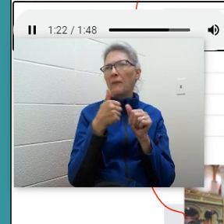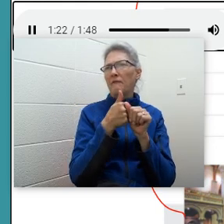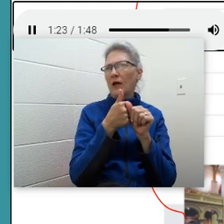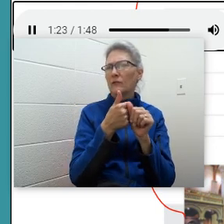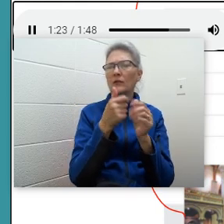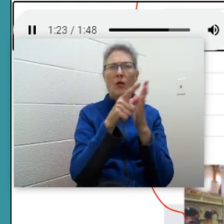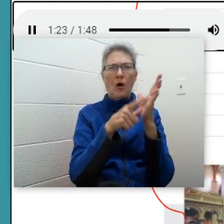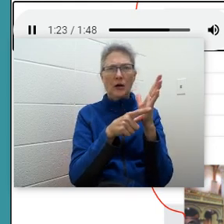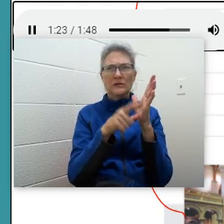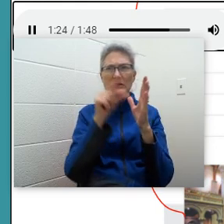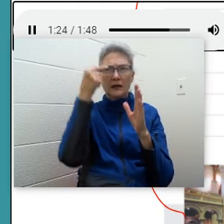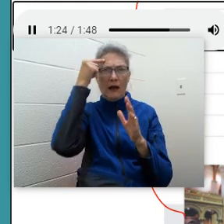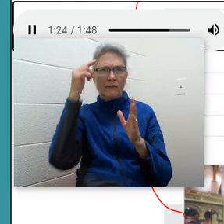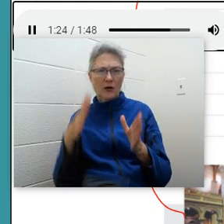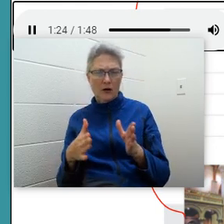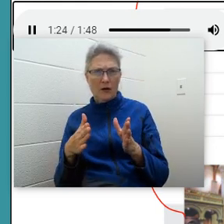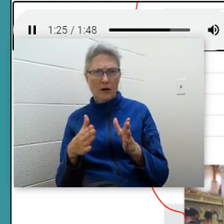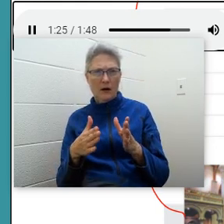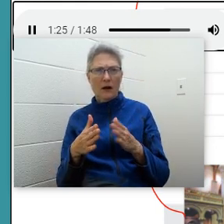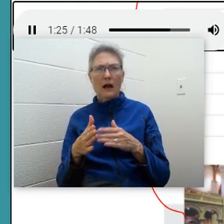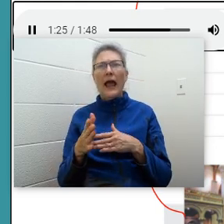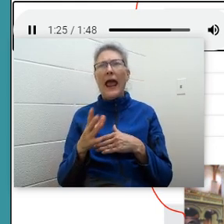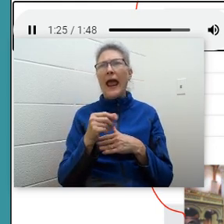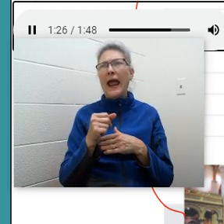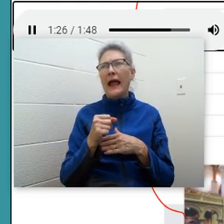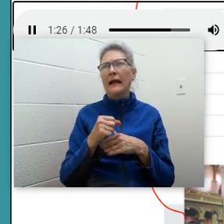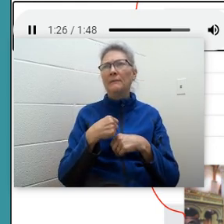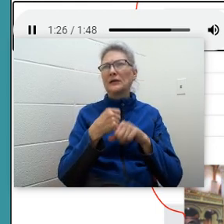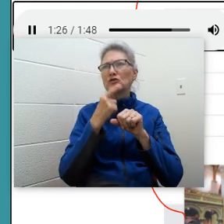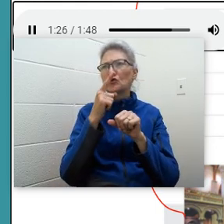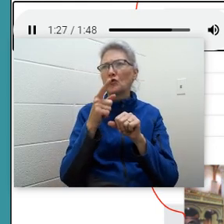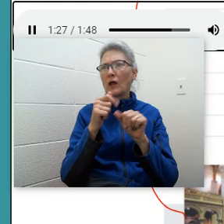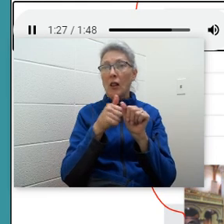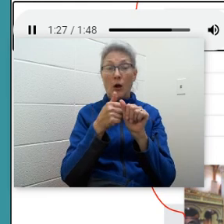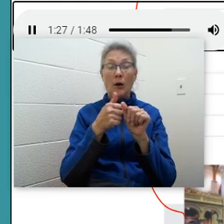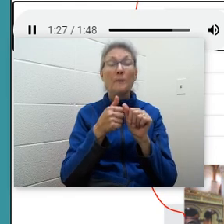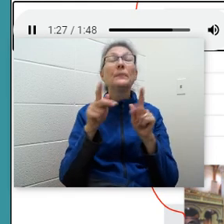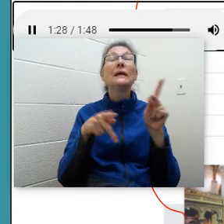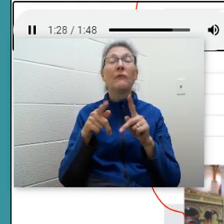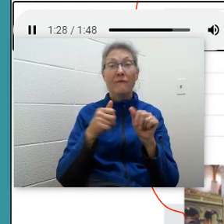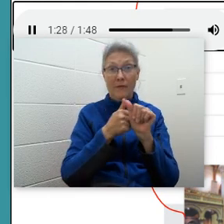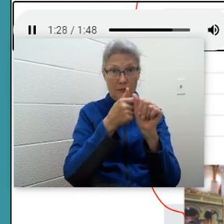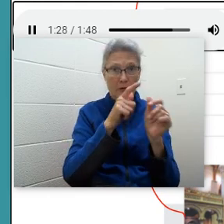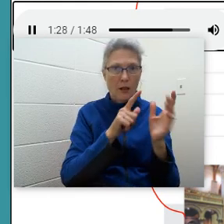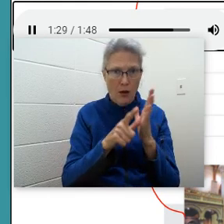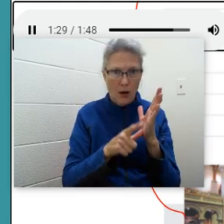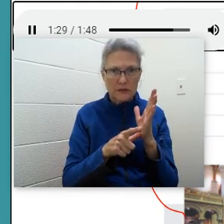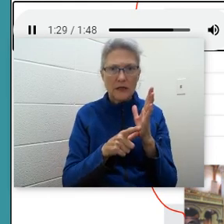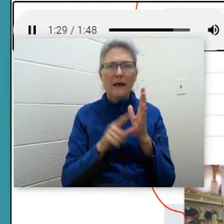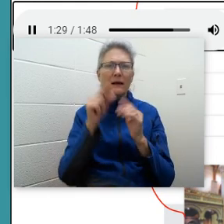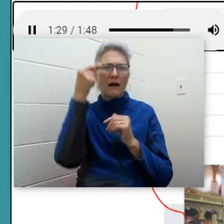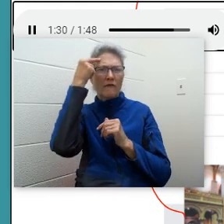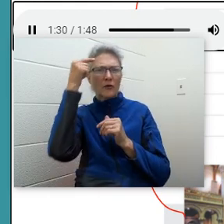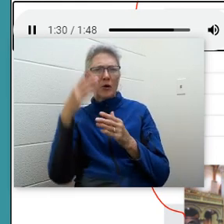and then underneath the governor, I kind of wrote what the governor does: budget, state agencies, new